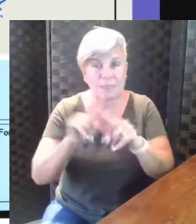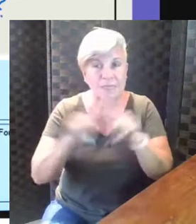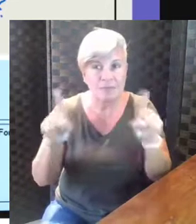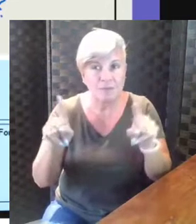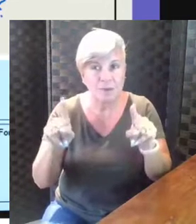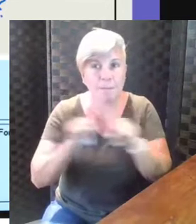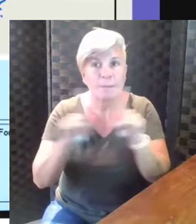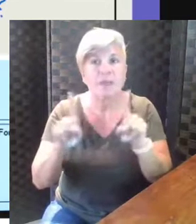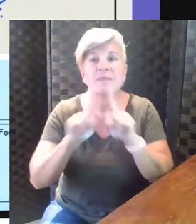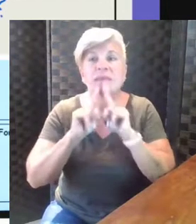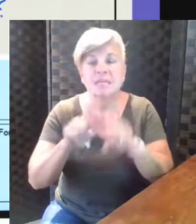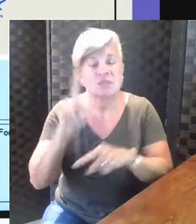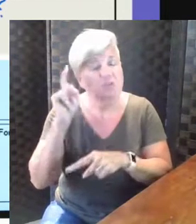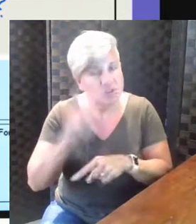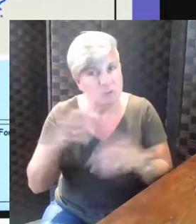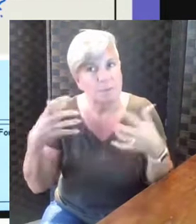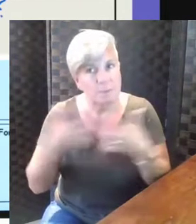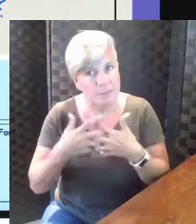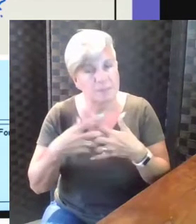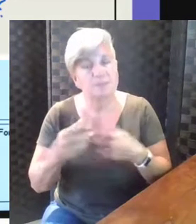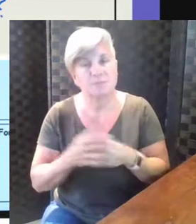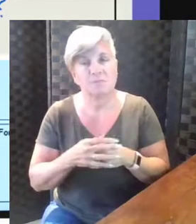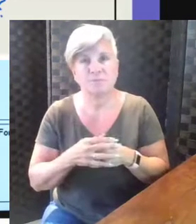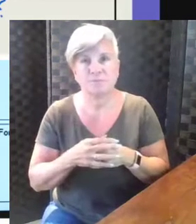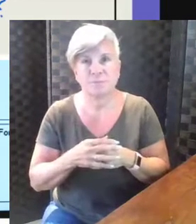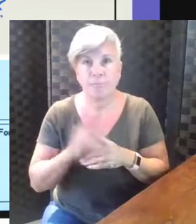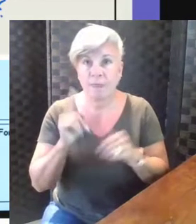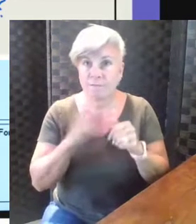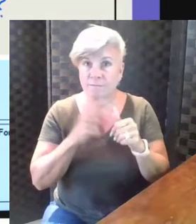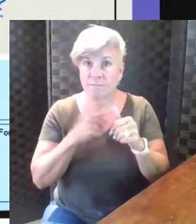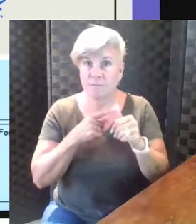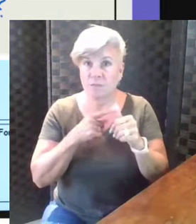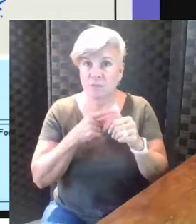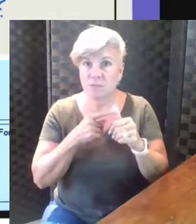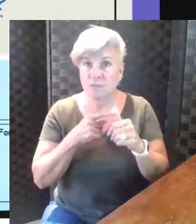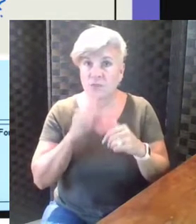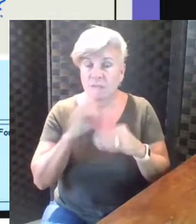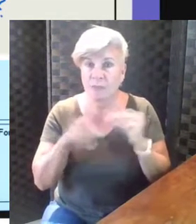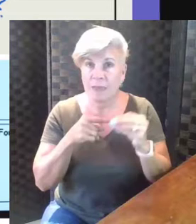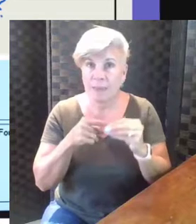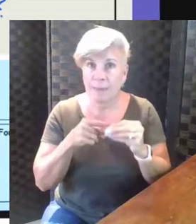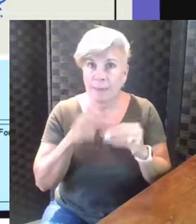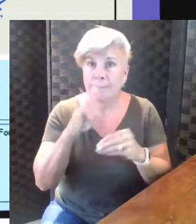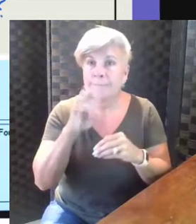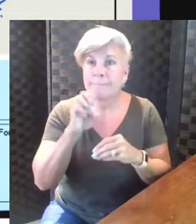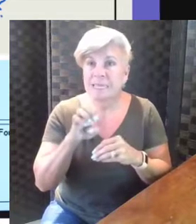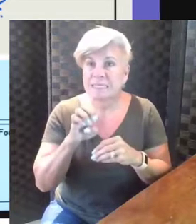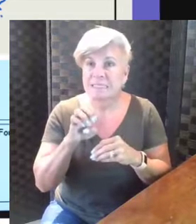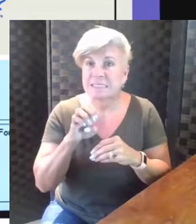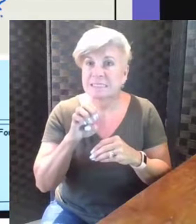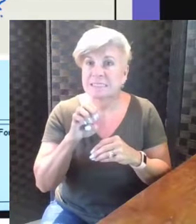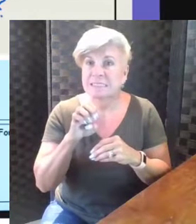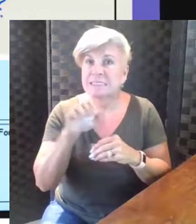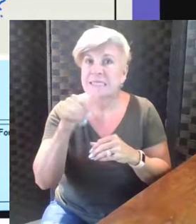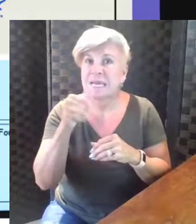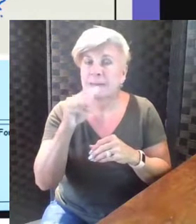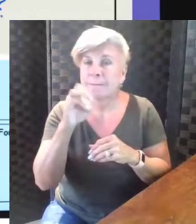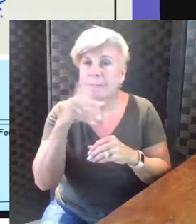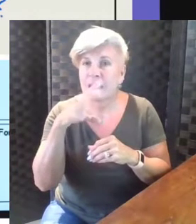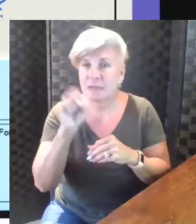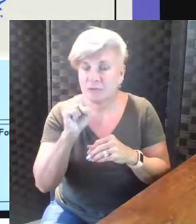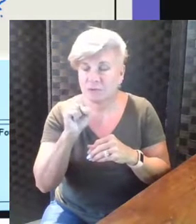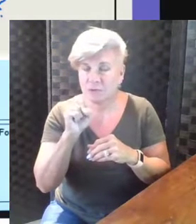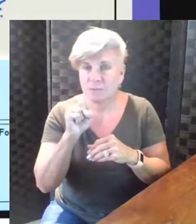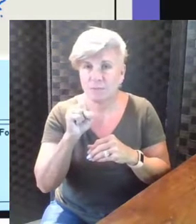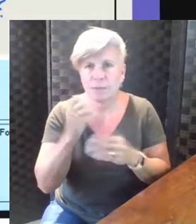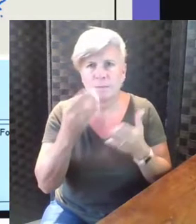different, but our answer should match. So the first strategy we're going to talk about is base 10 models. And you may have used these